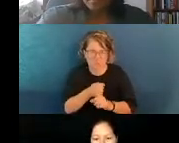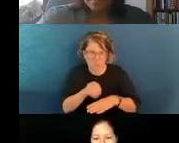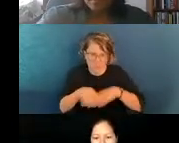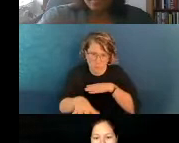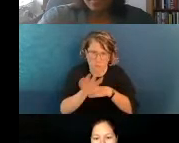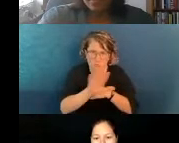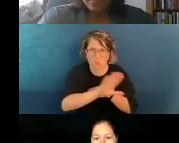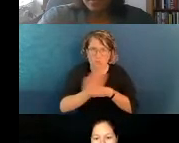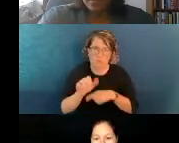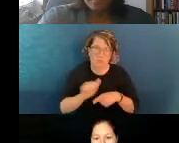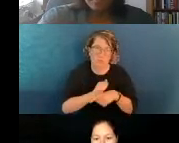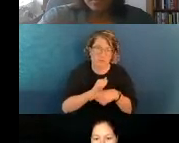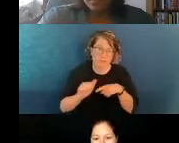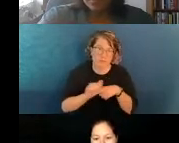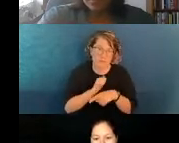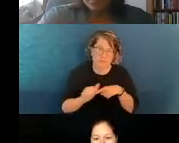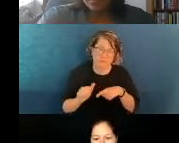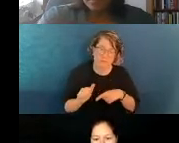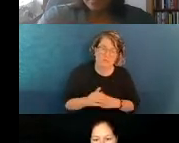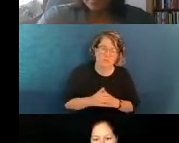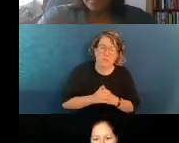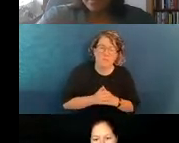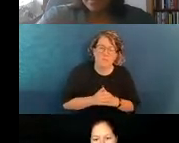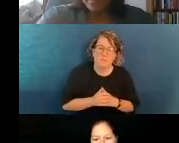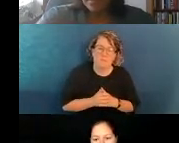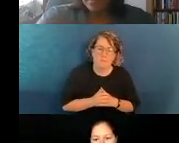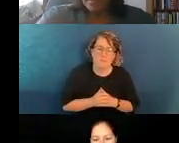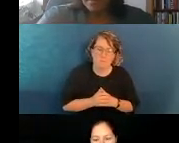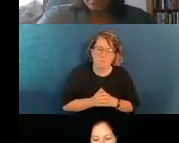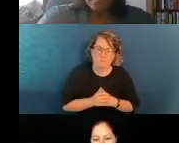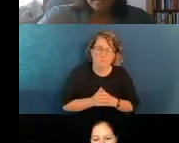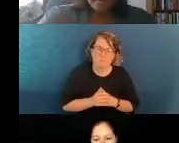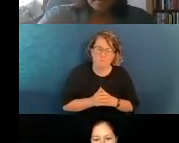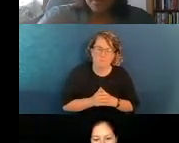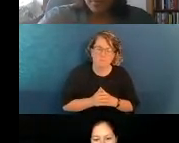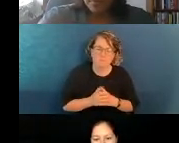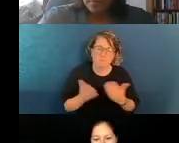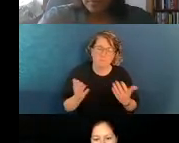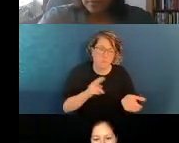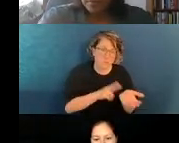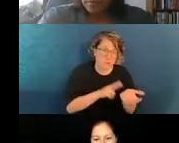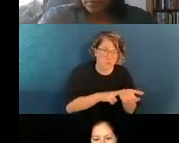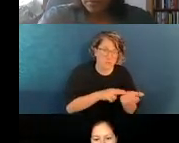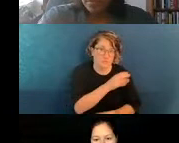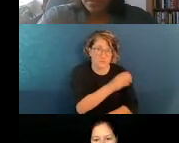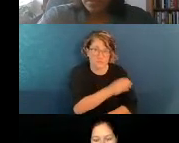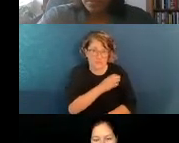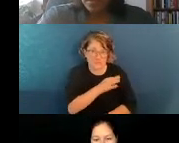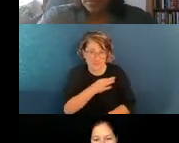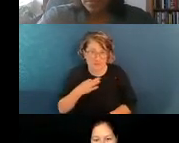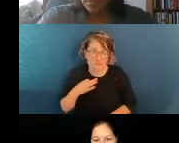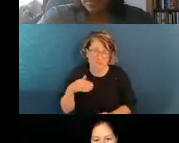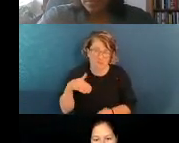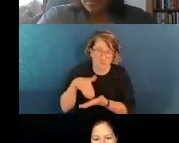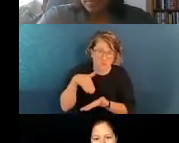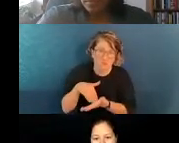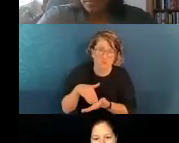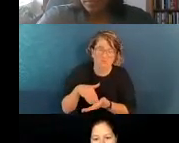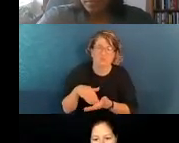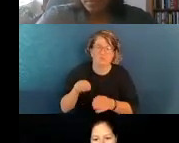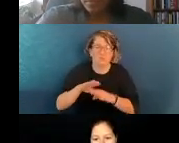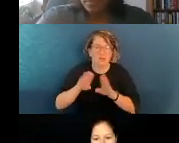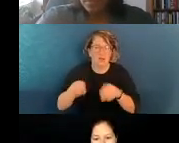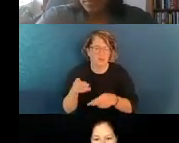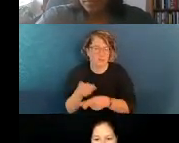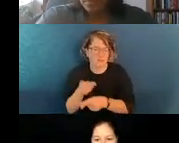we did give much consideration to what do nurses and clinical staff, physicians, housekeepers, and all